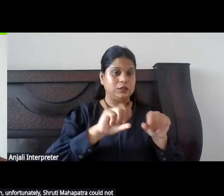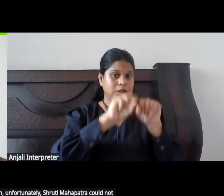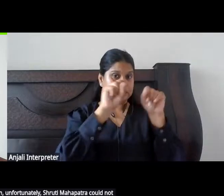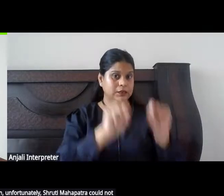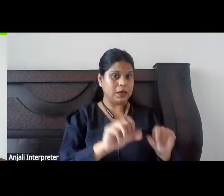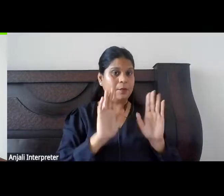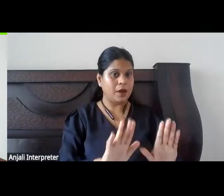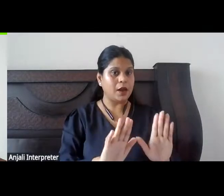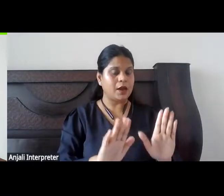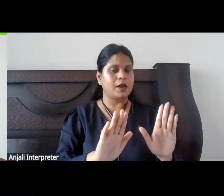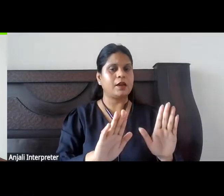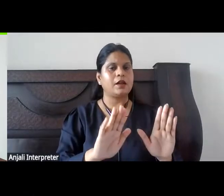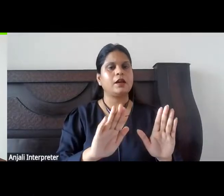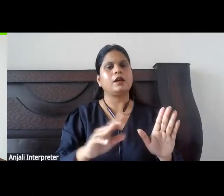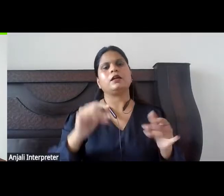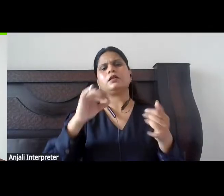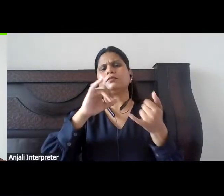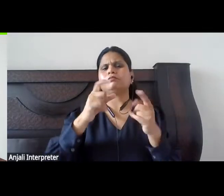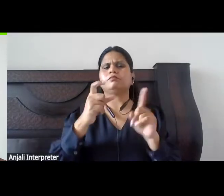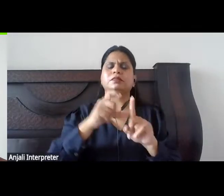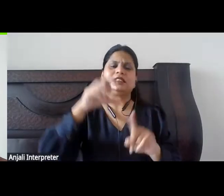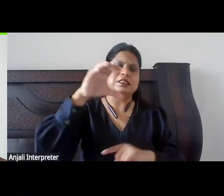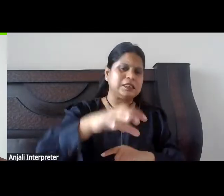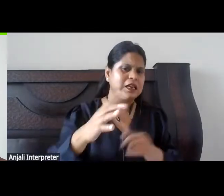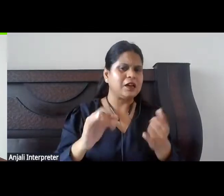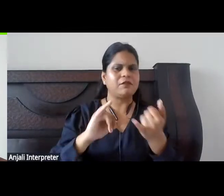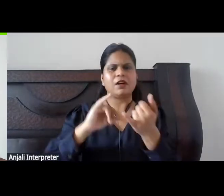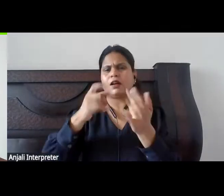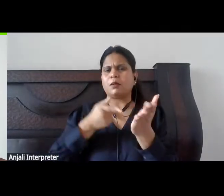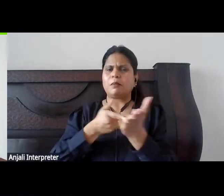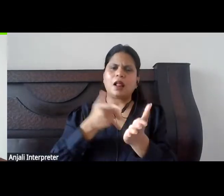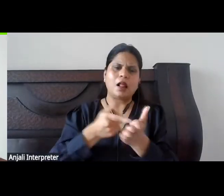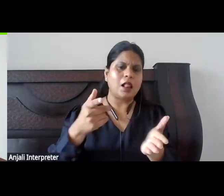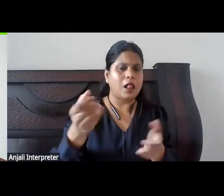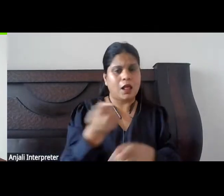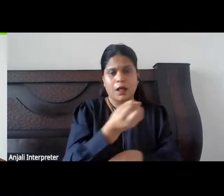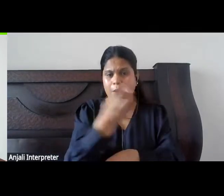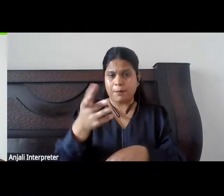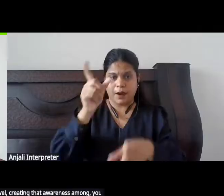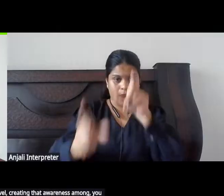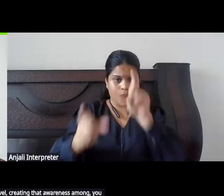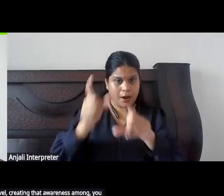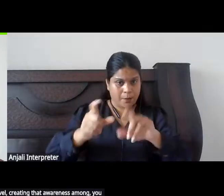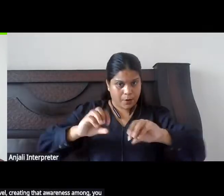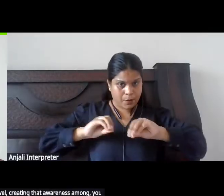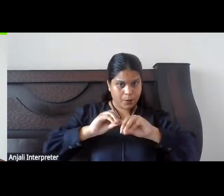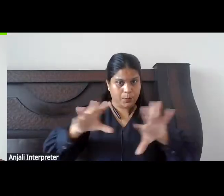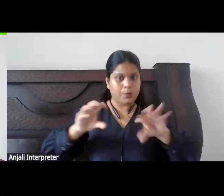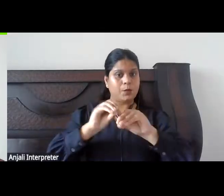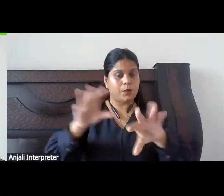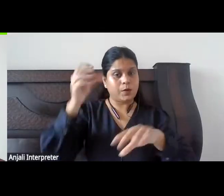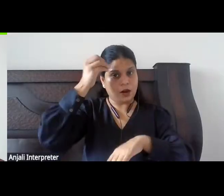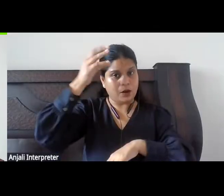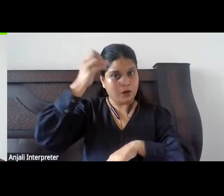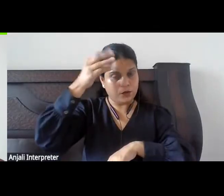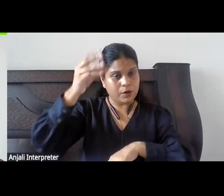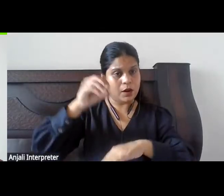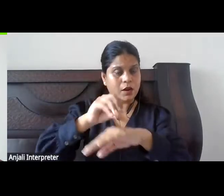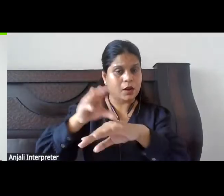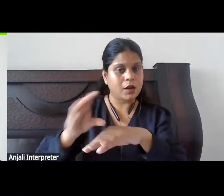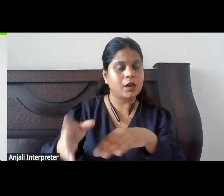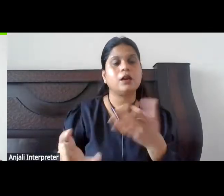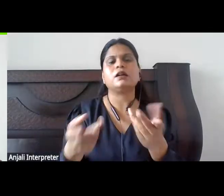the district level, at the village level, creating that awareness among, people, the stakeholders.